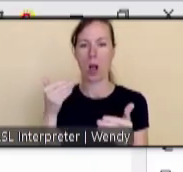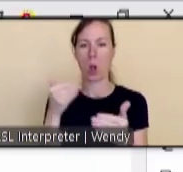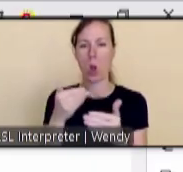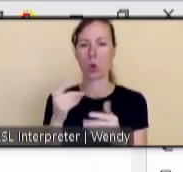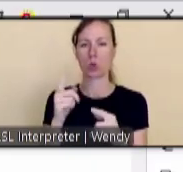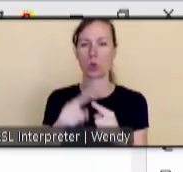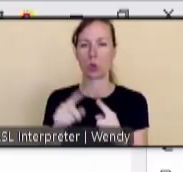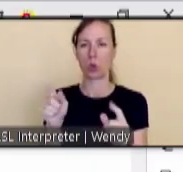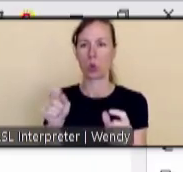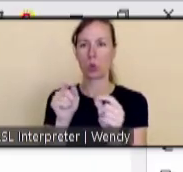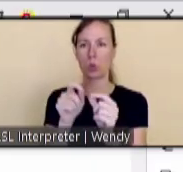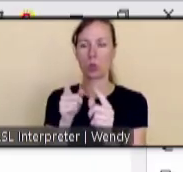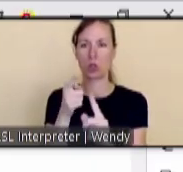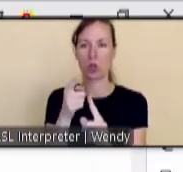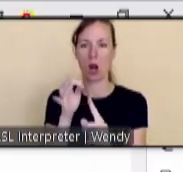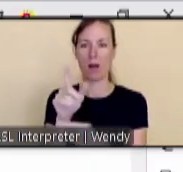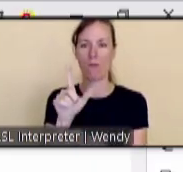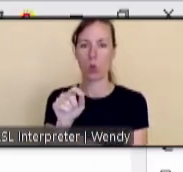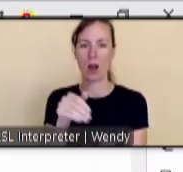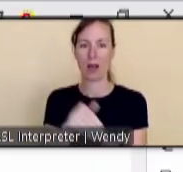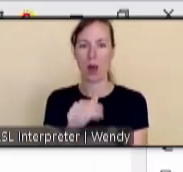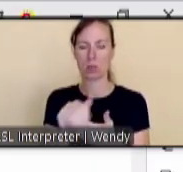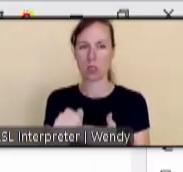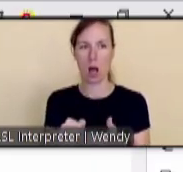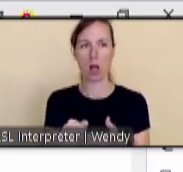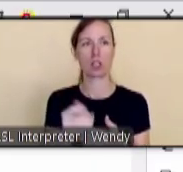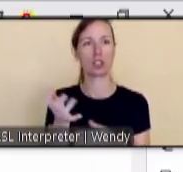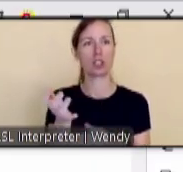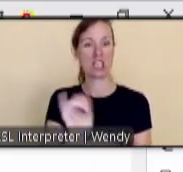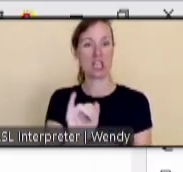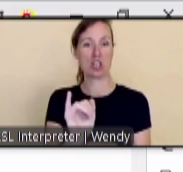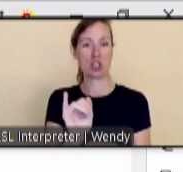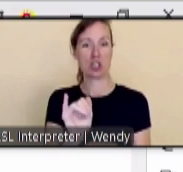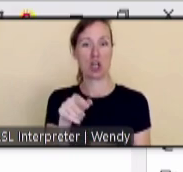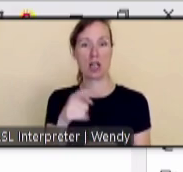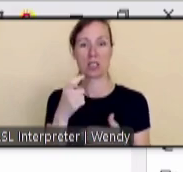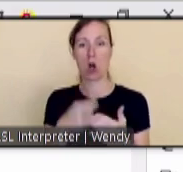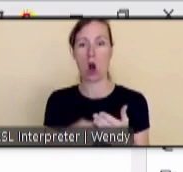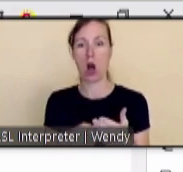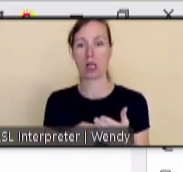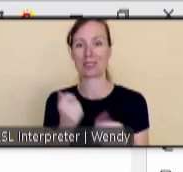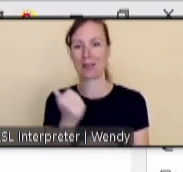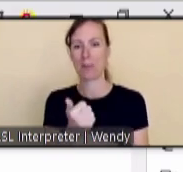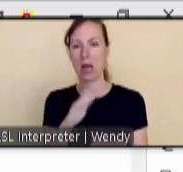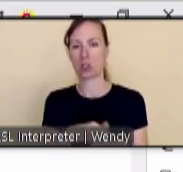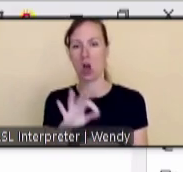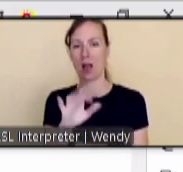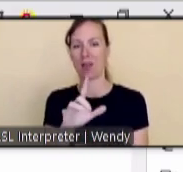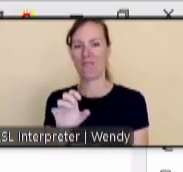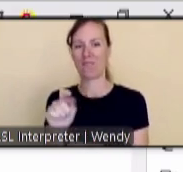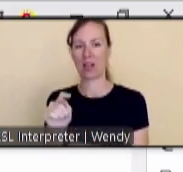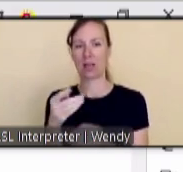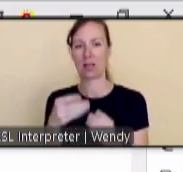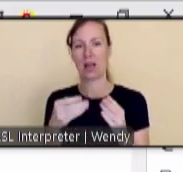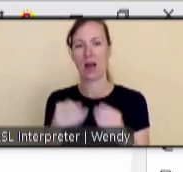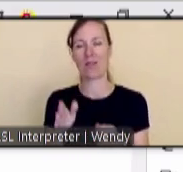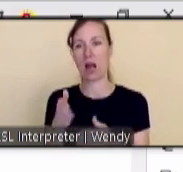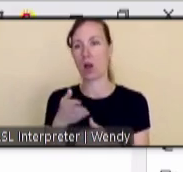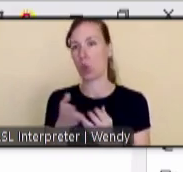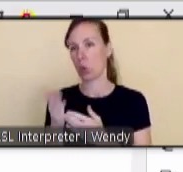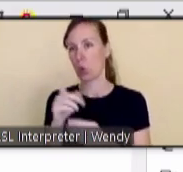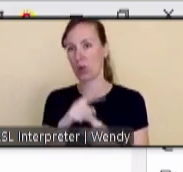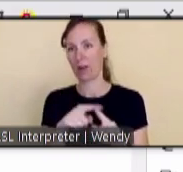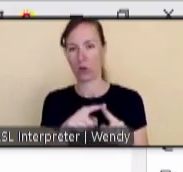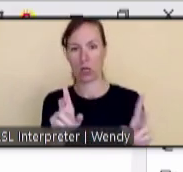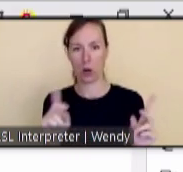upon the fleet and divvied up throughout the departments. Over commodities, we're remaining flat there. Other